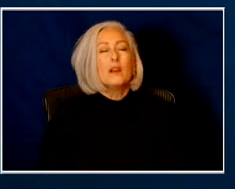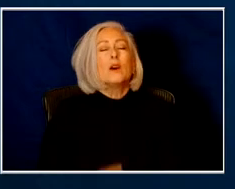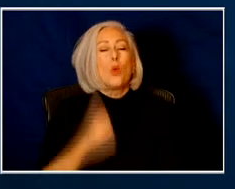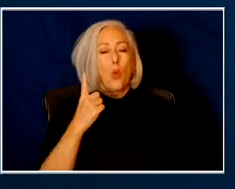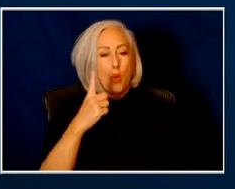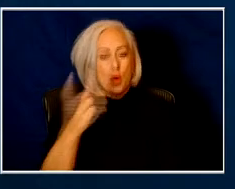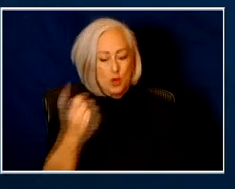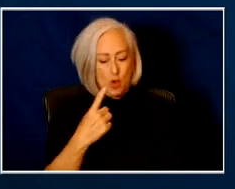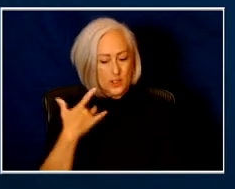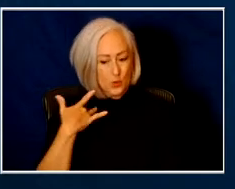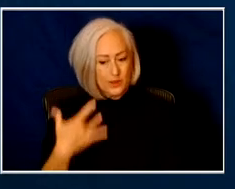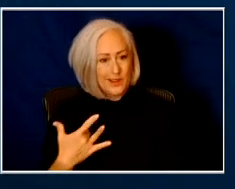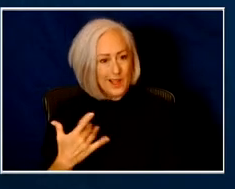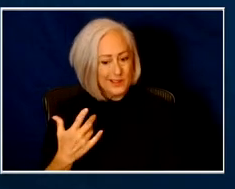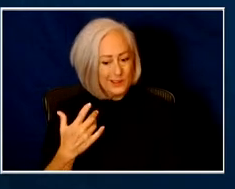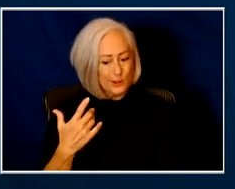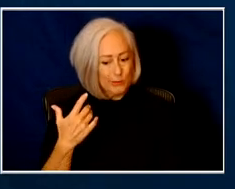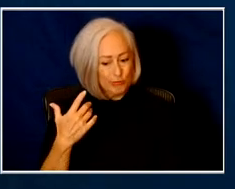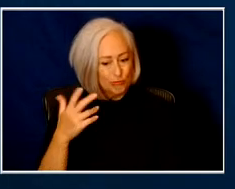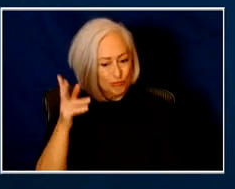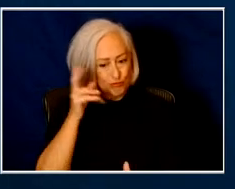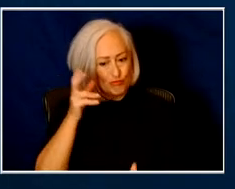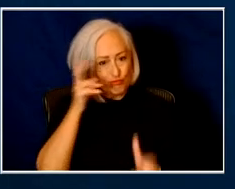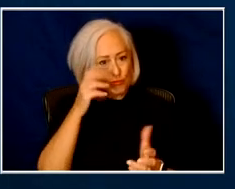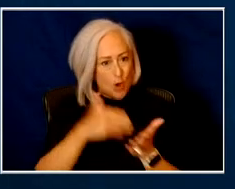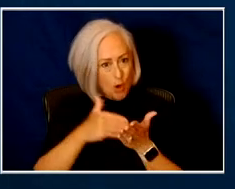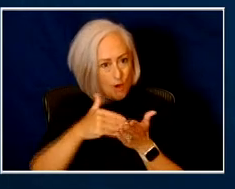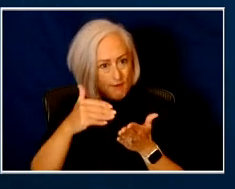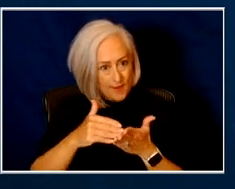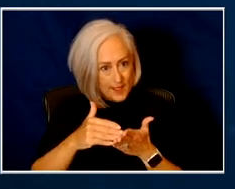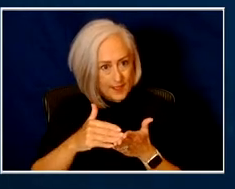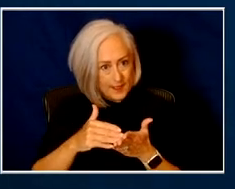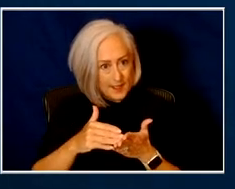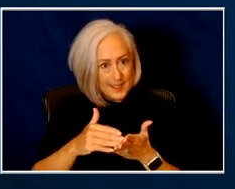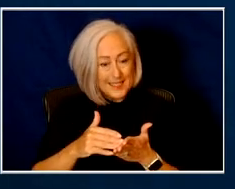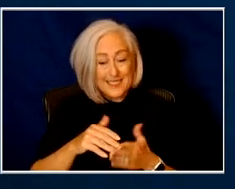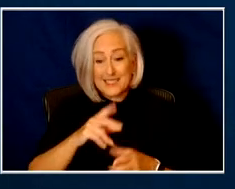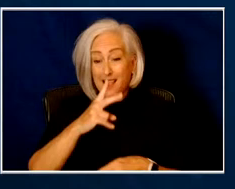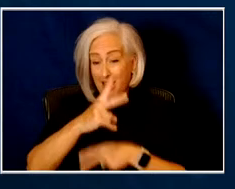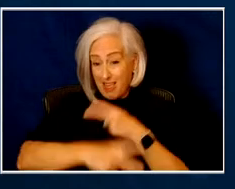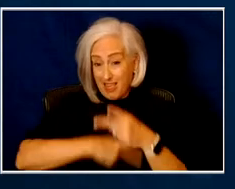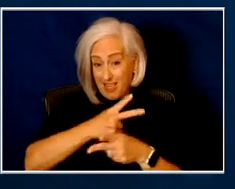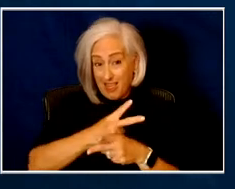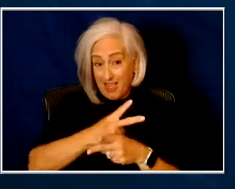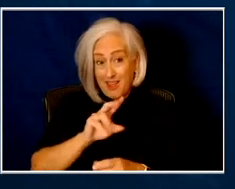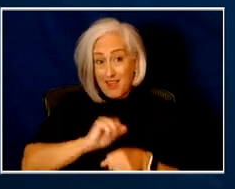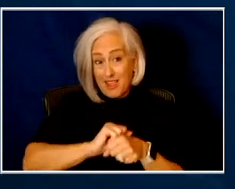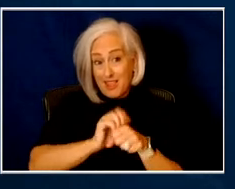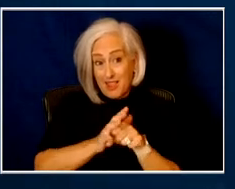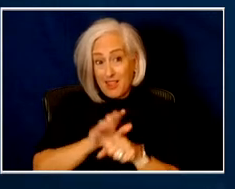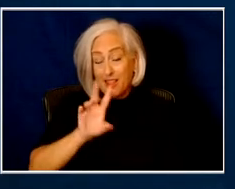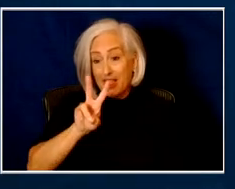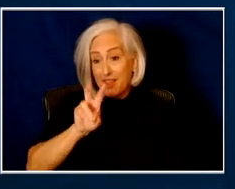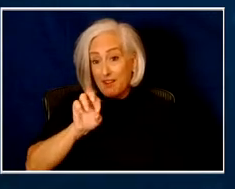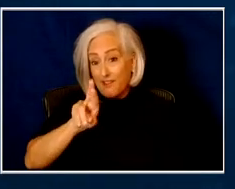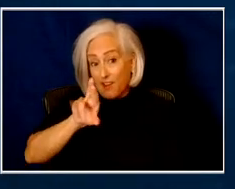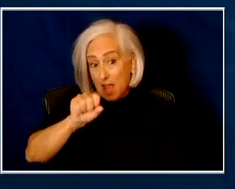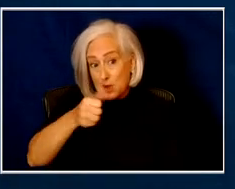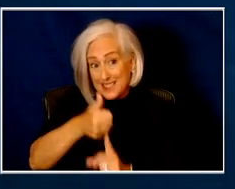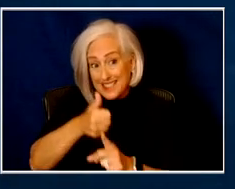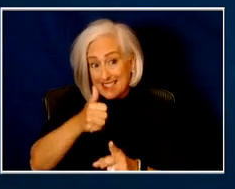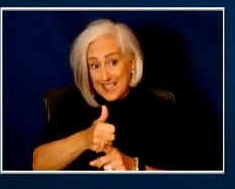we always hear about the virus is becoming resistant to the vaccine and I'd like to just have you answer this but maybe touch on